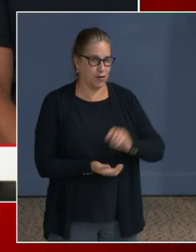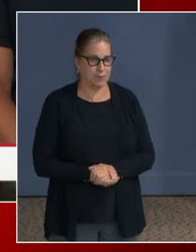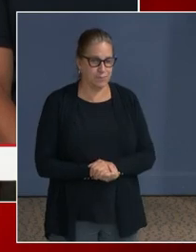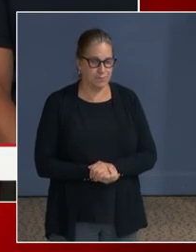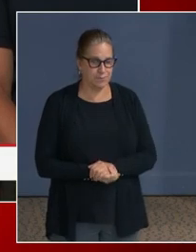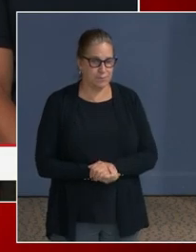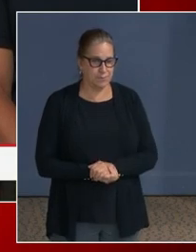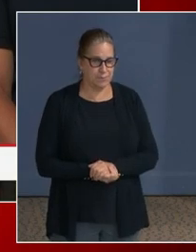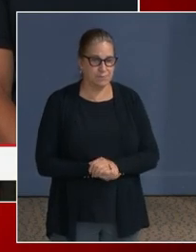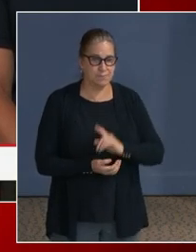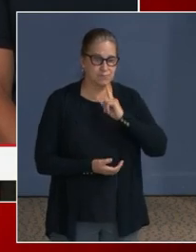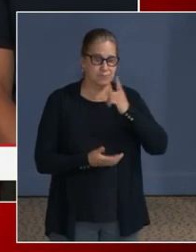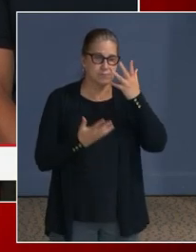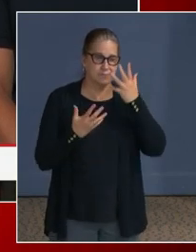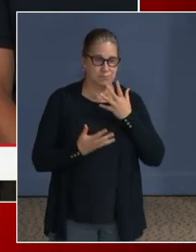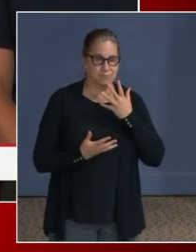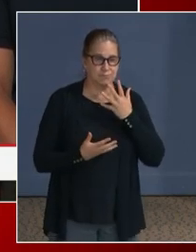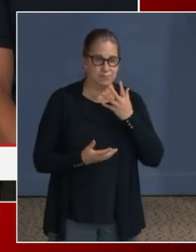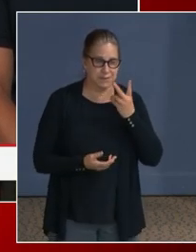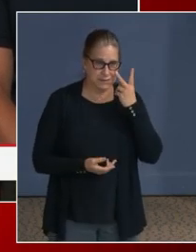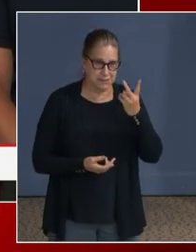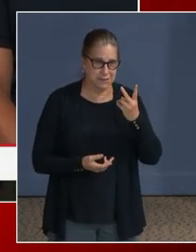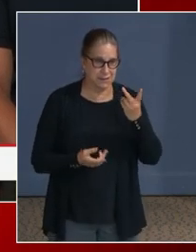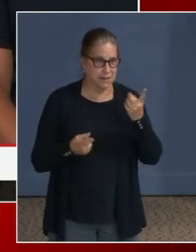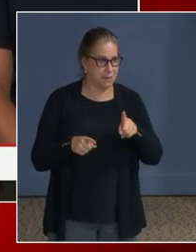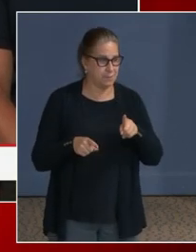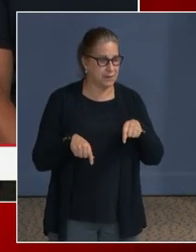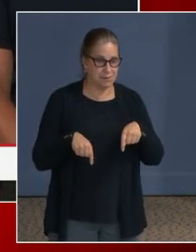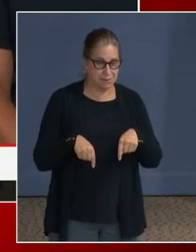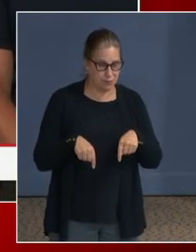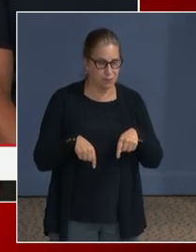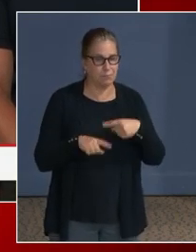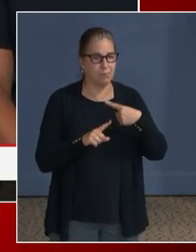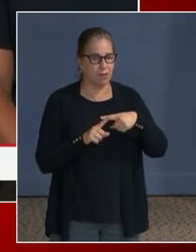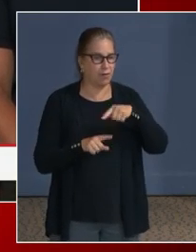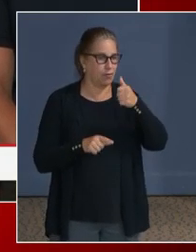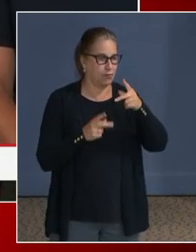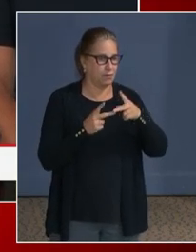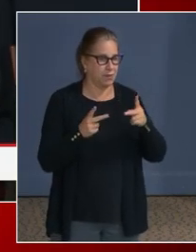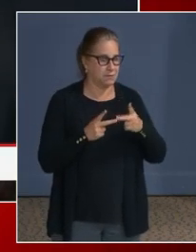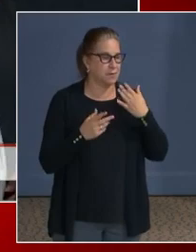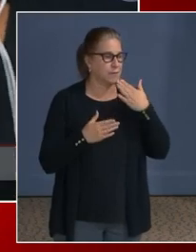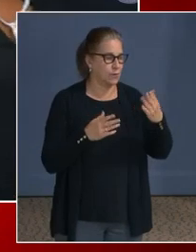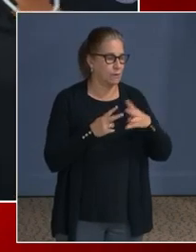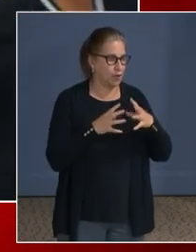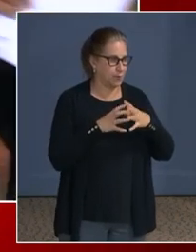exactly that. Okay, thank you.